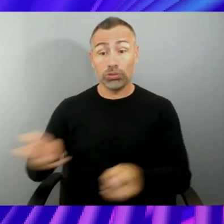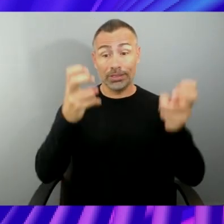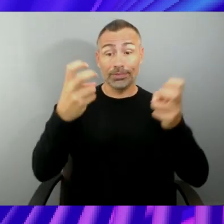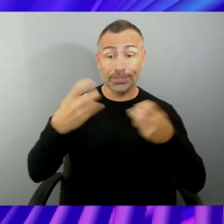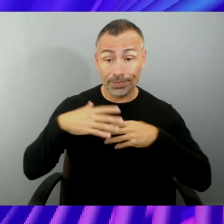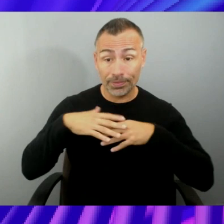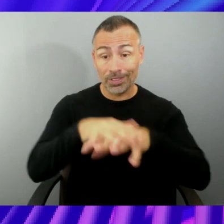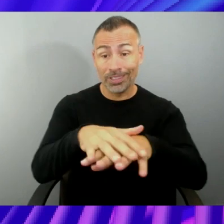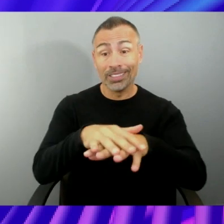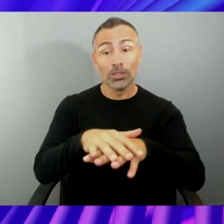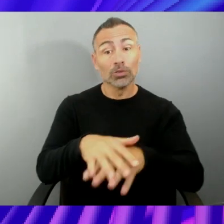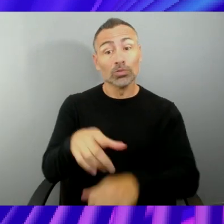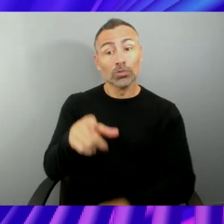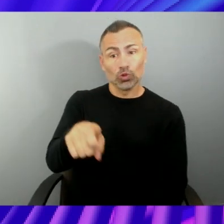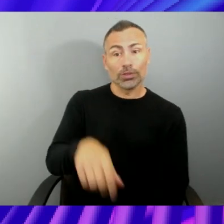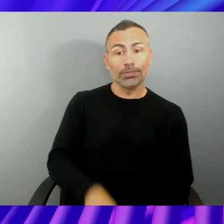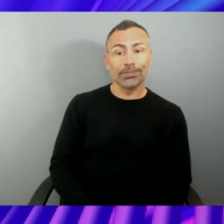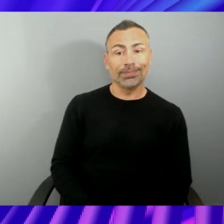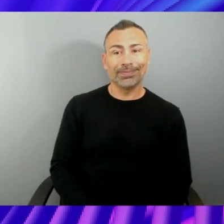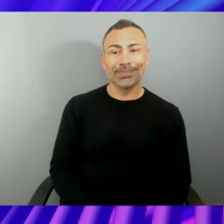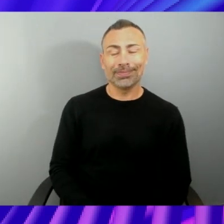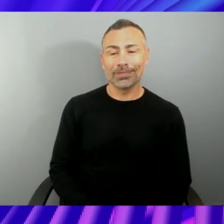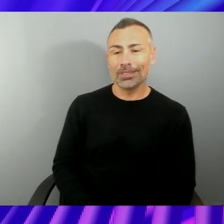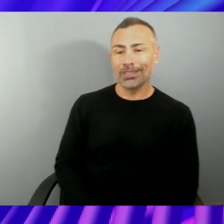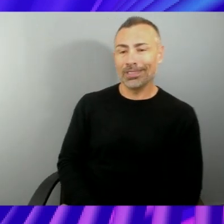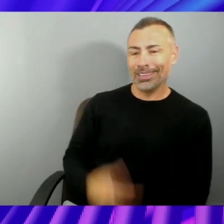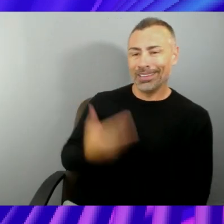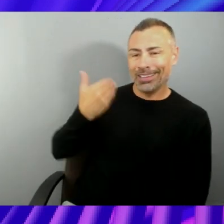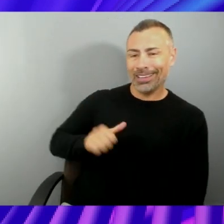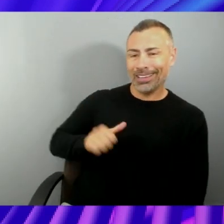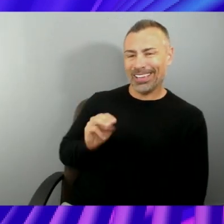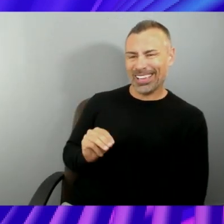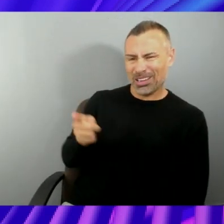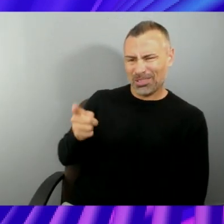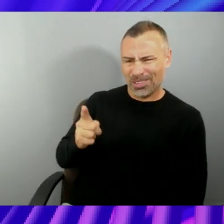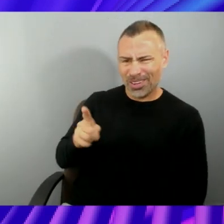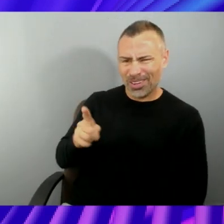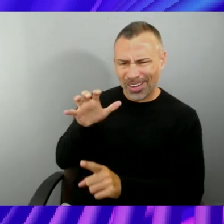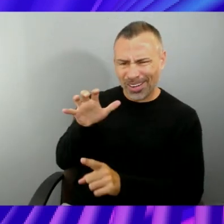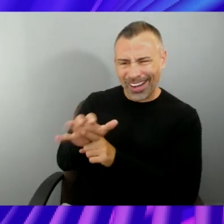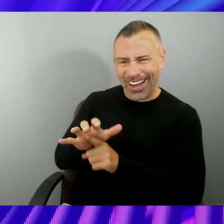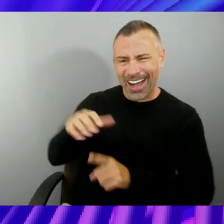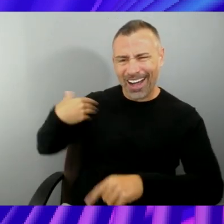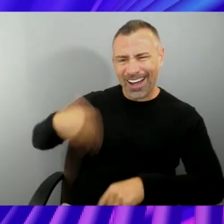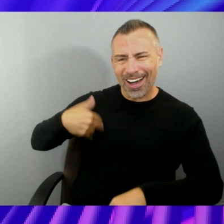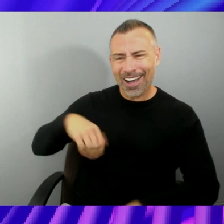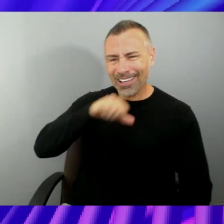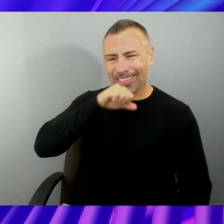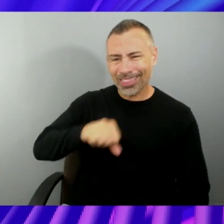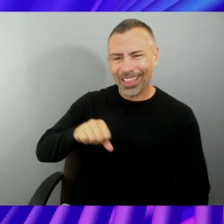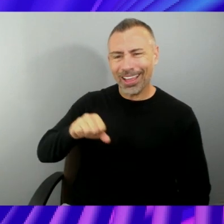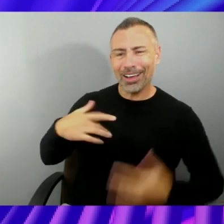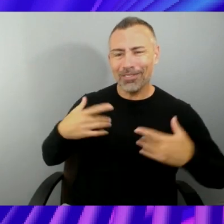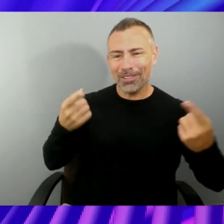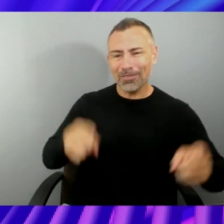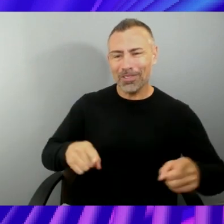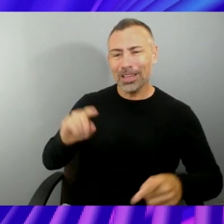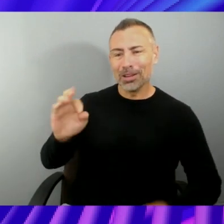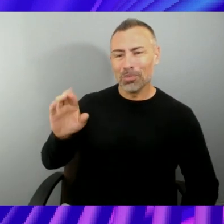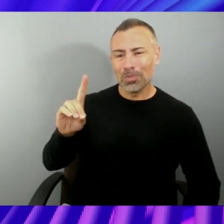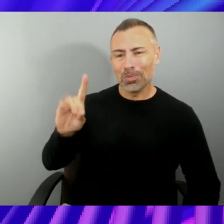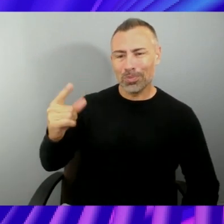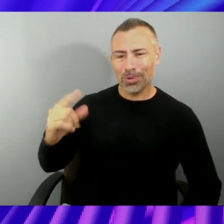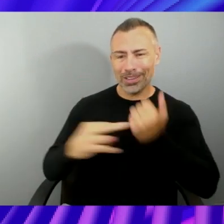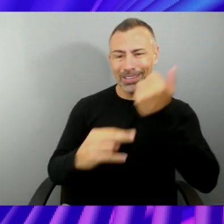mean, you're learning all this stuff about, your applications and how they're actually working. And you may, like you said,